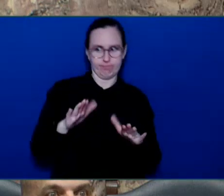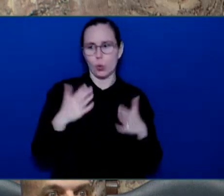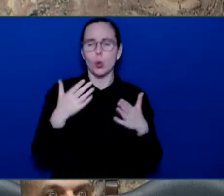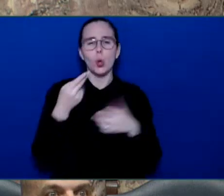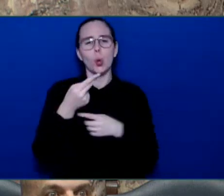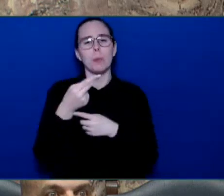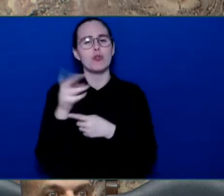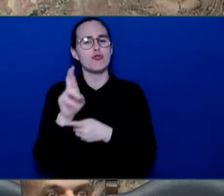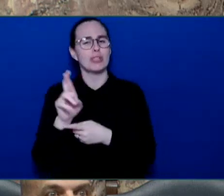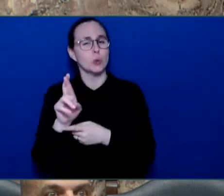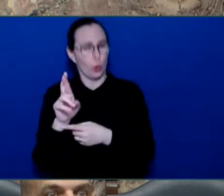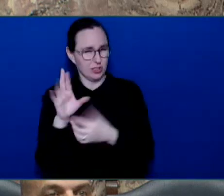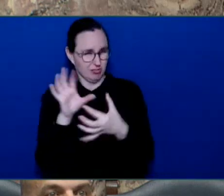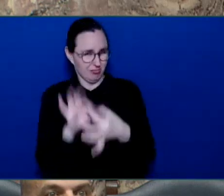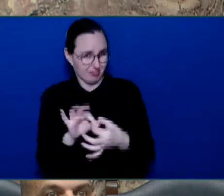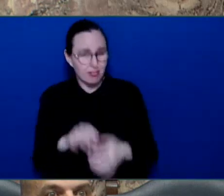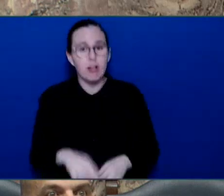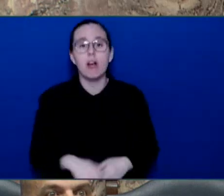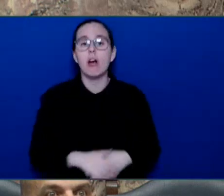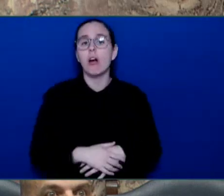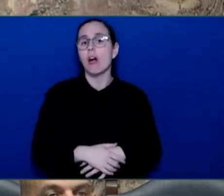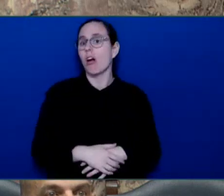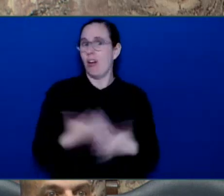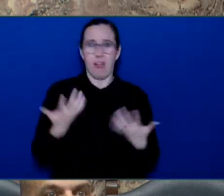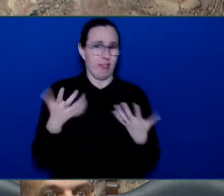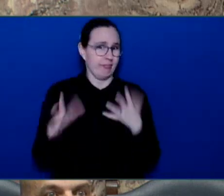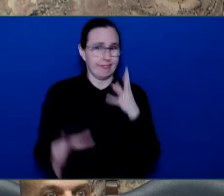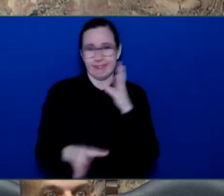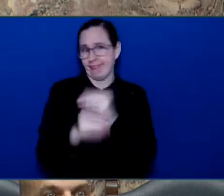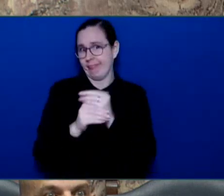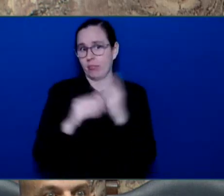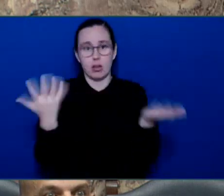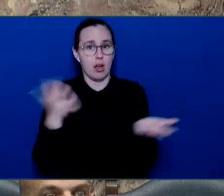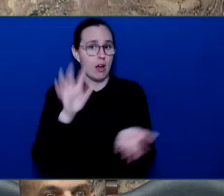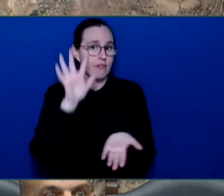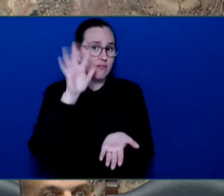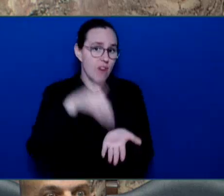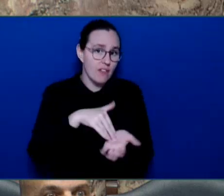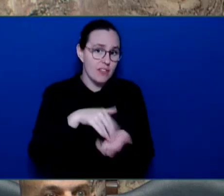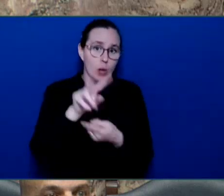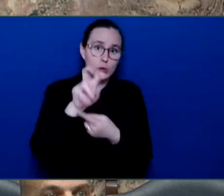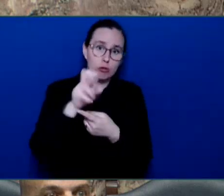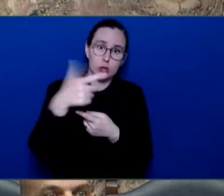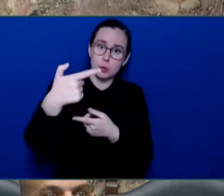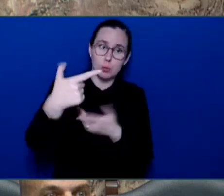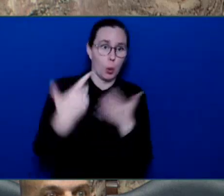And this contrasts significantly to the period from 2009 to 2016.